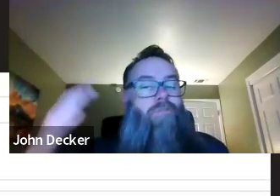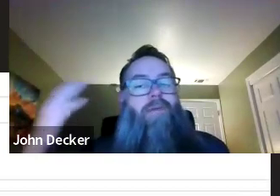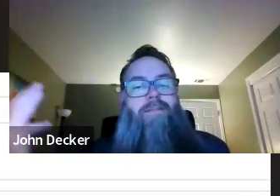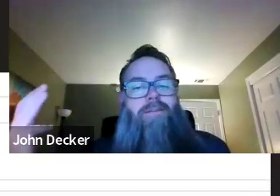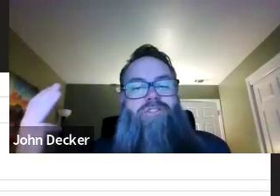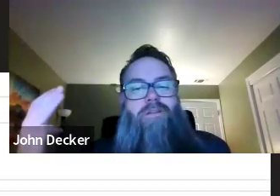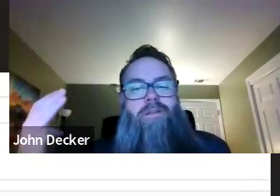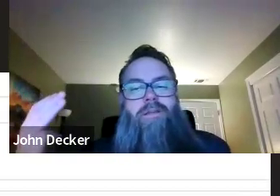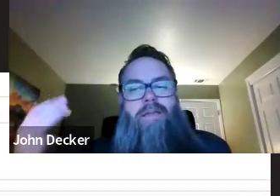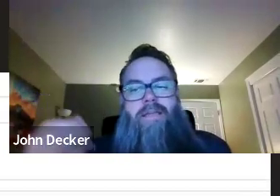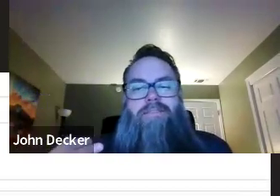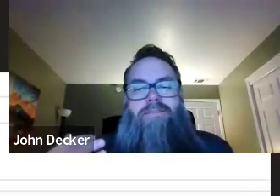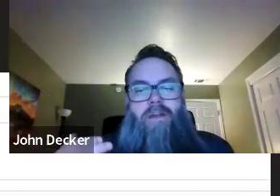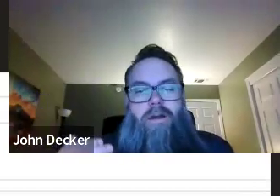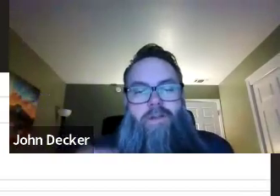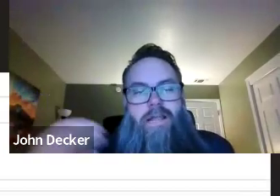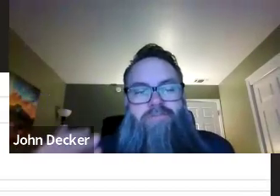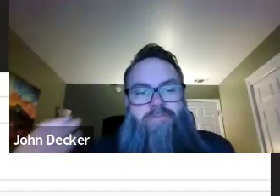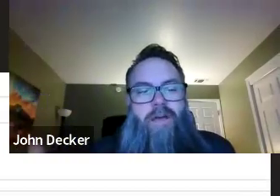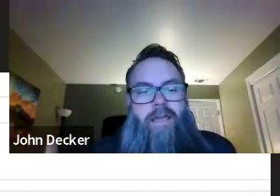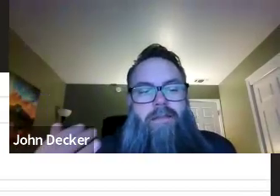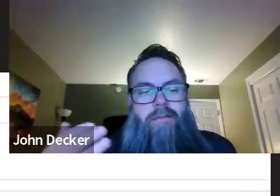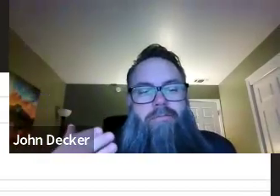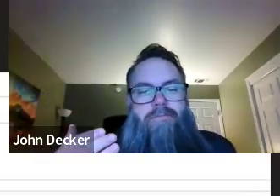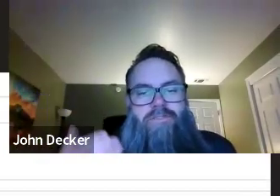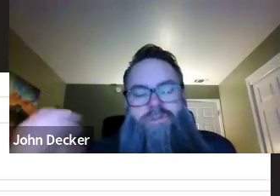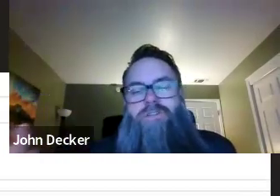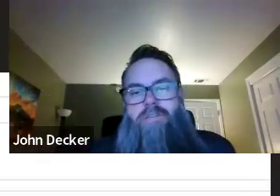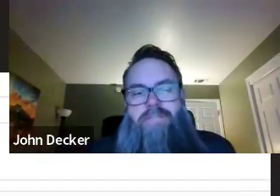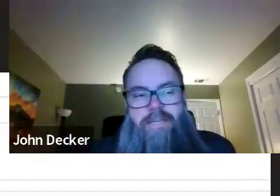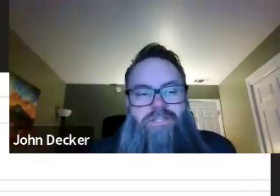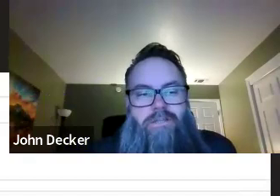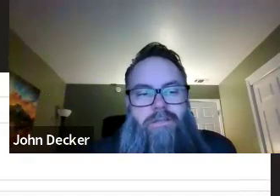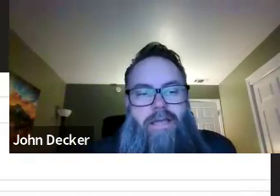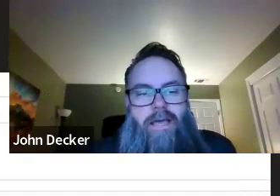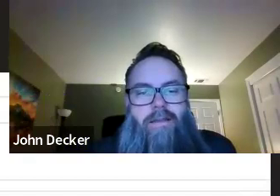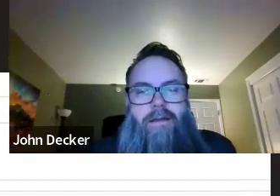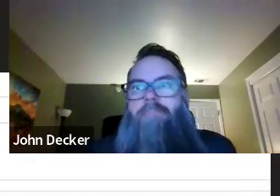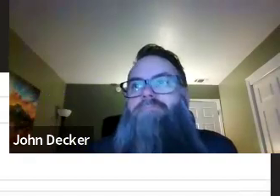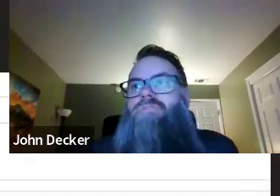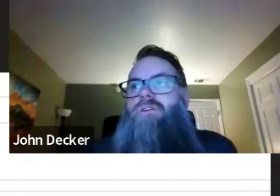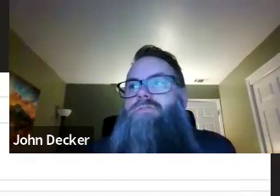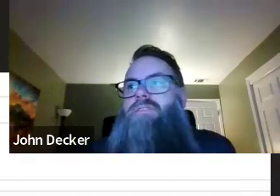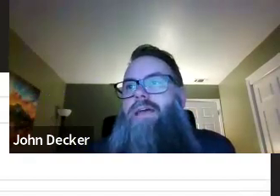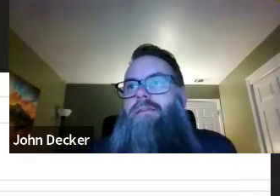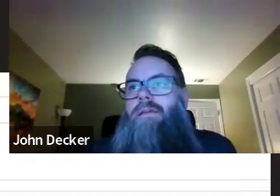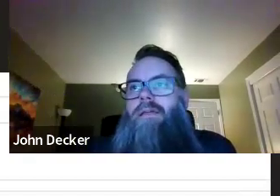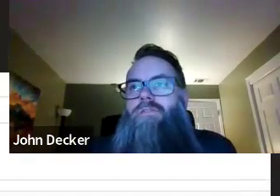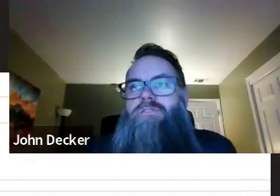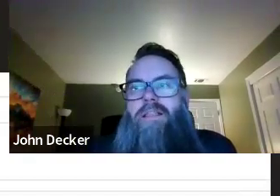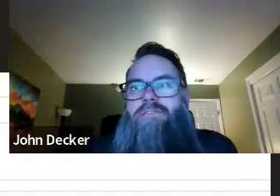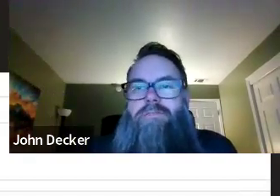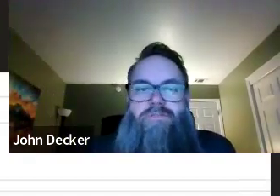paid extra for the mileage, you're going to have to provide source documentation that shows